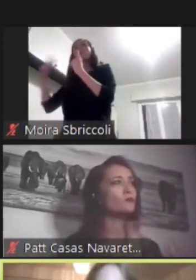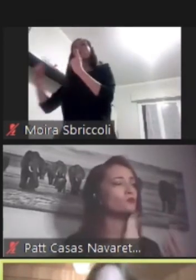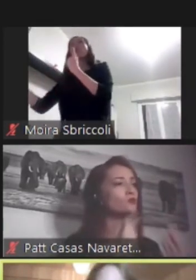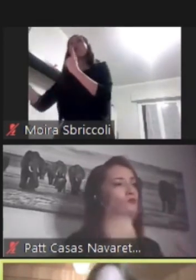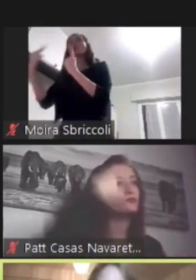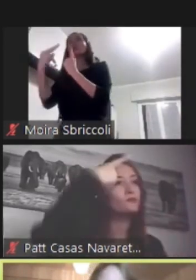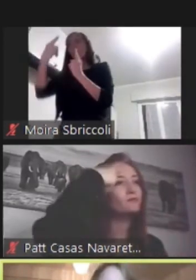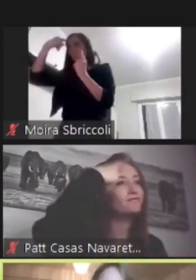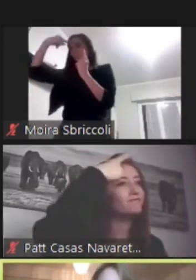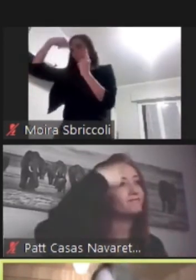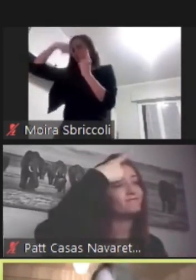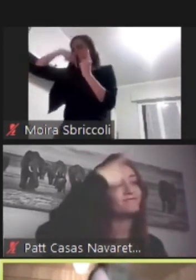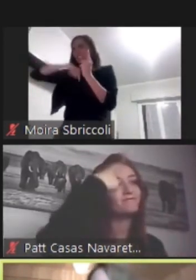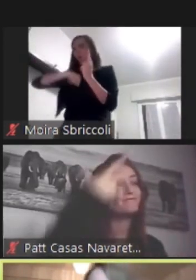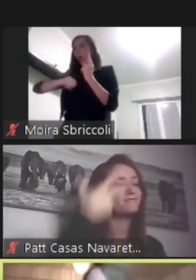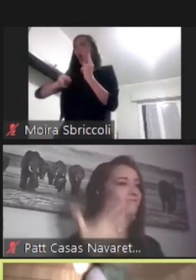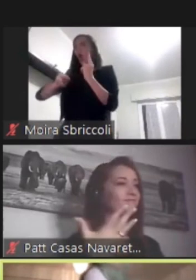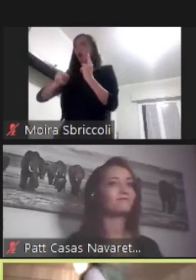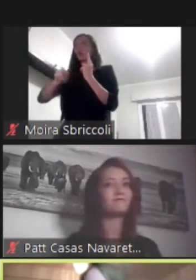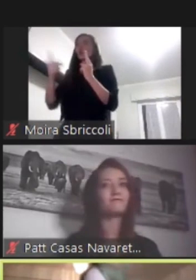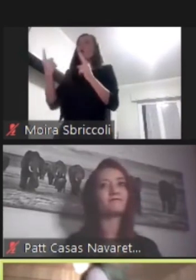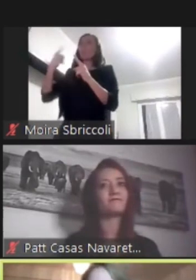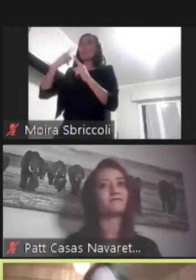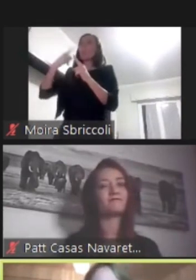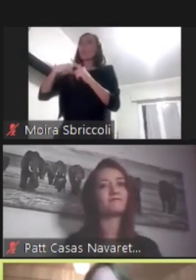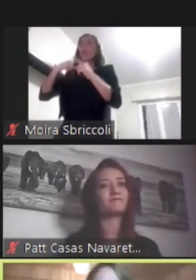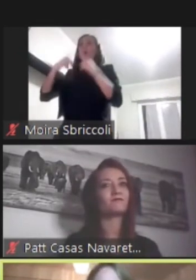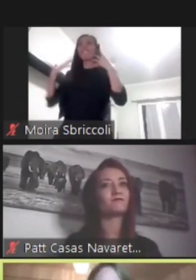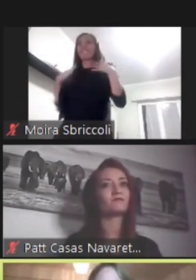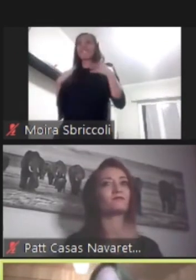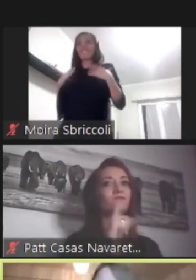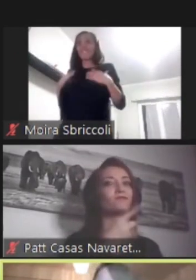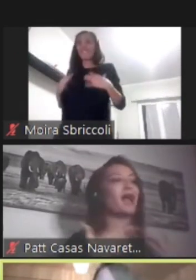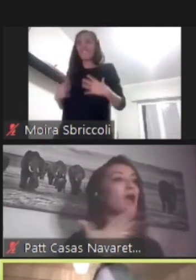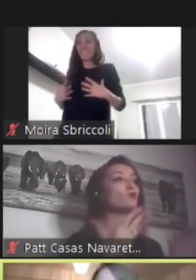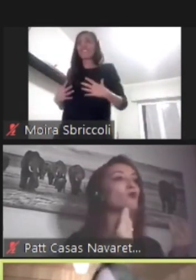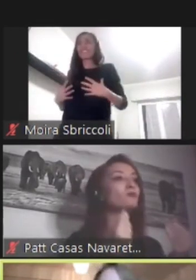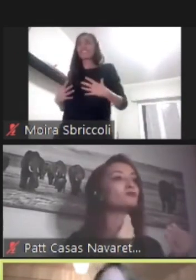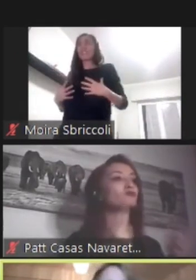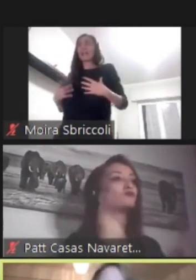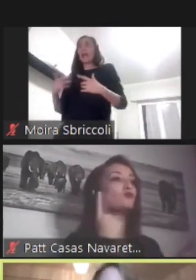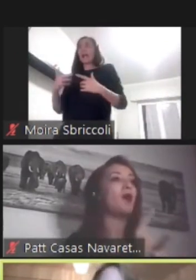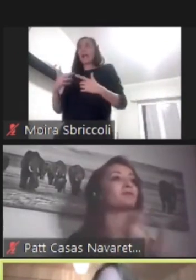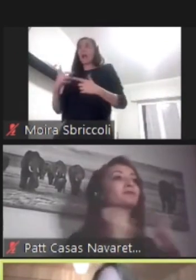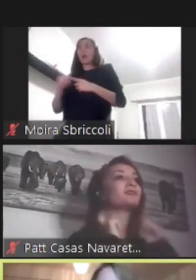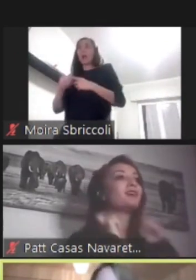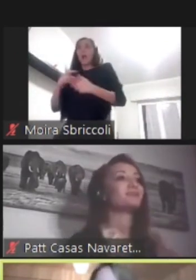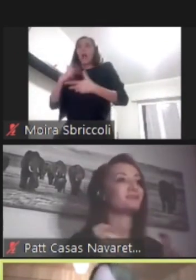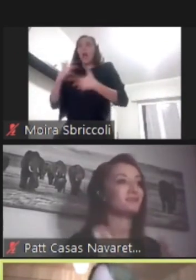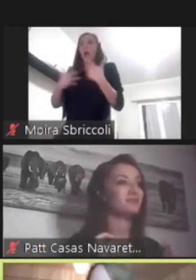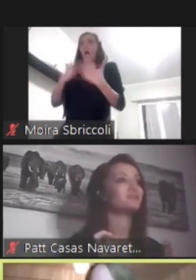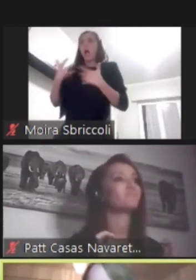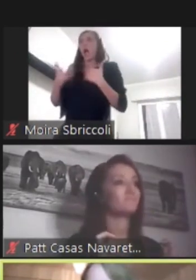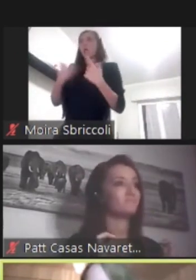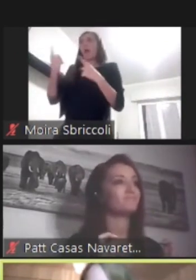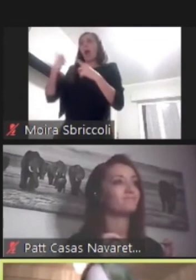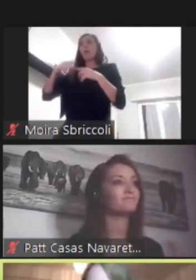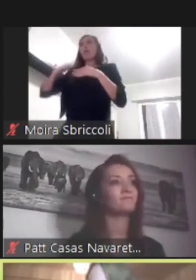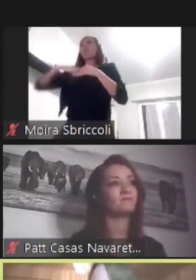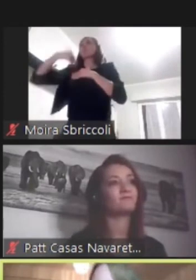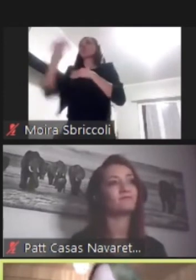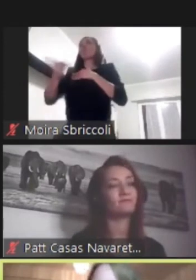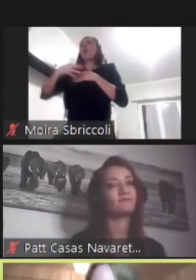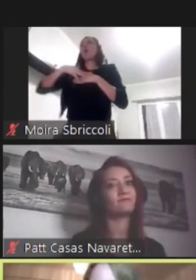environmental stress. You know, just enabling us to enjoy more stamina and less